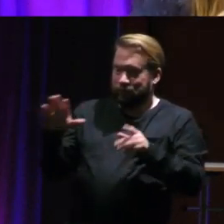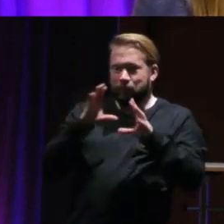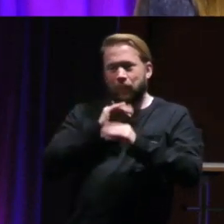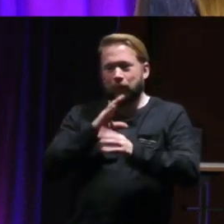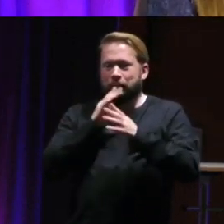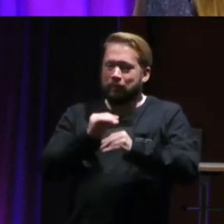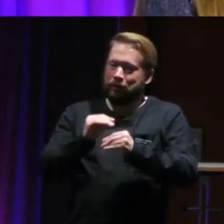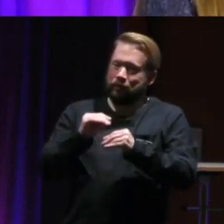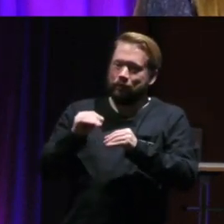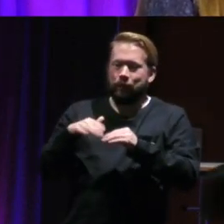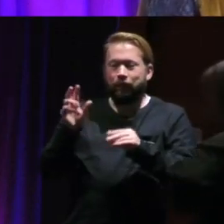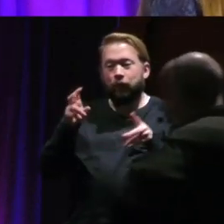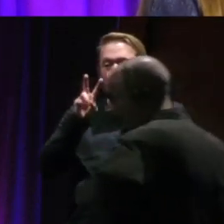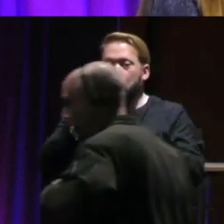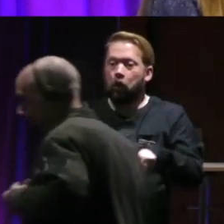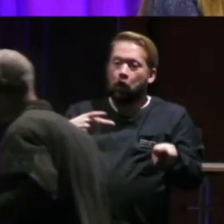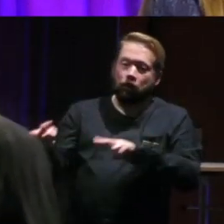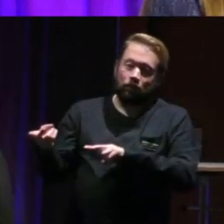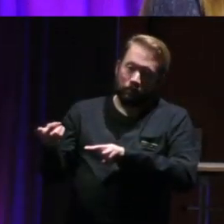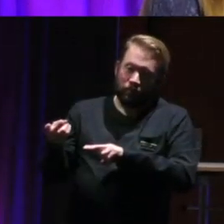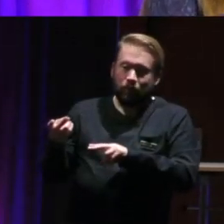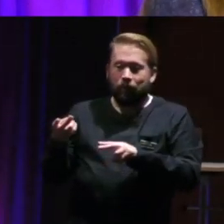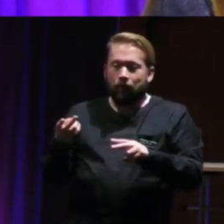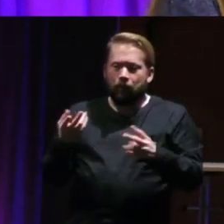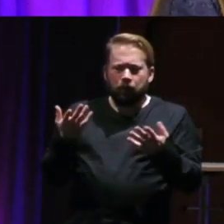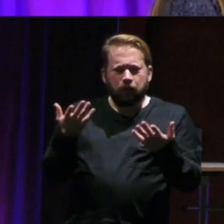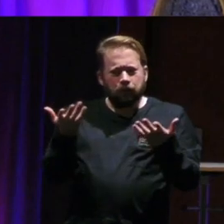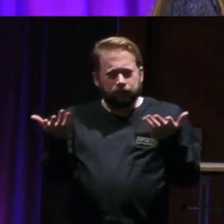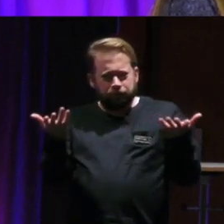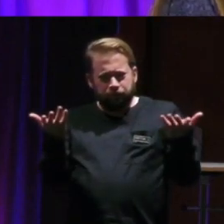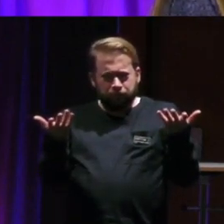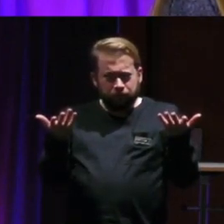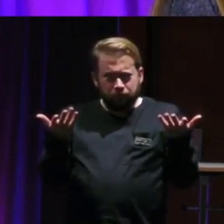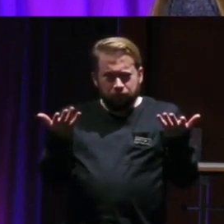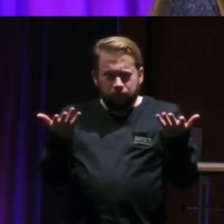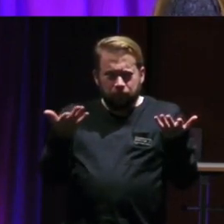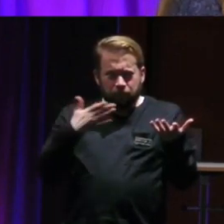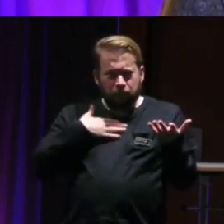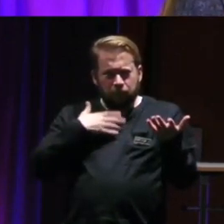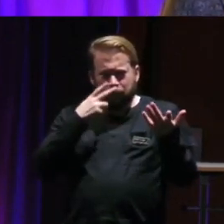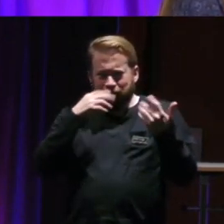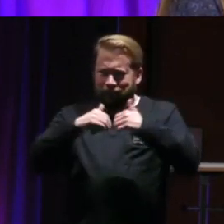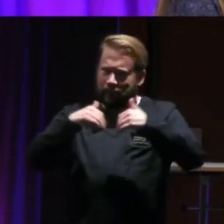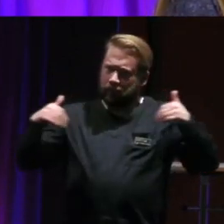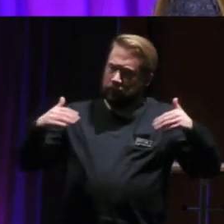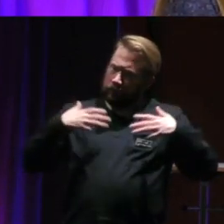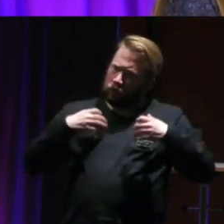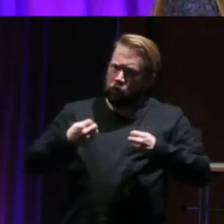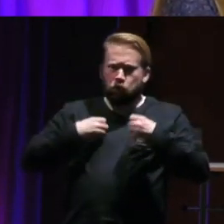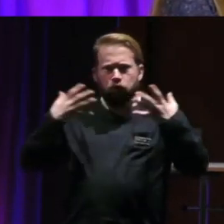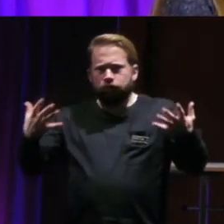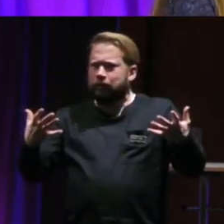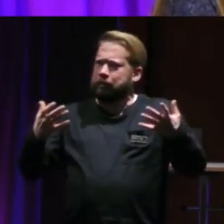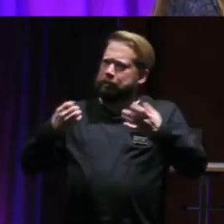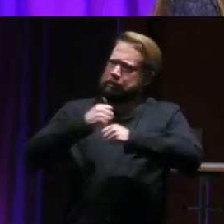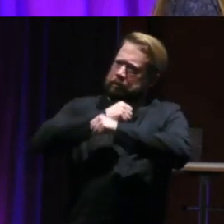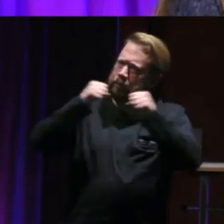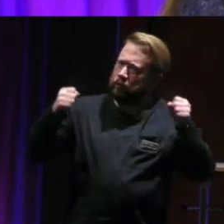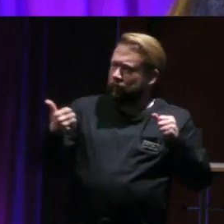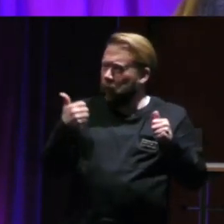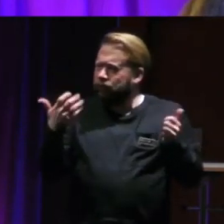it necessary to be that expressive? Why did you feel that it was, didn't you think that you would be